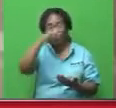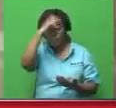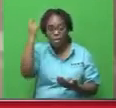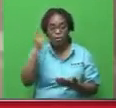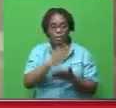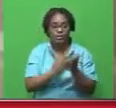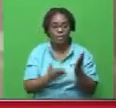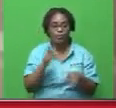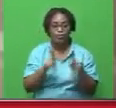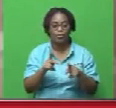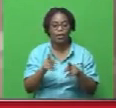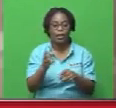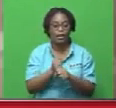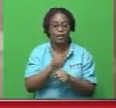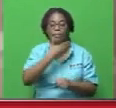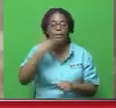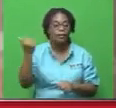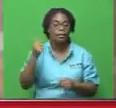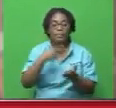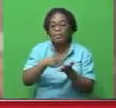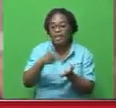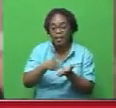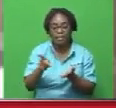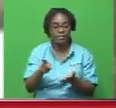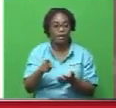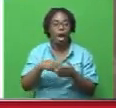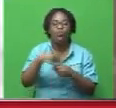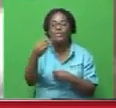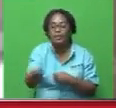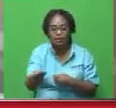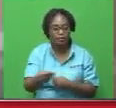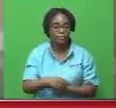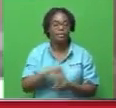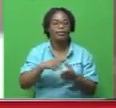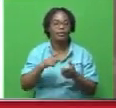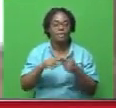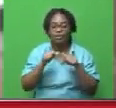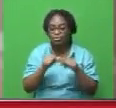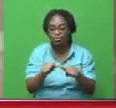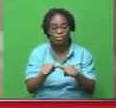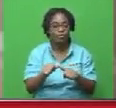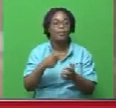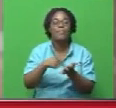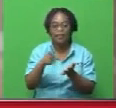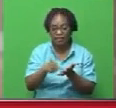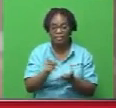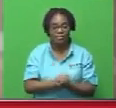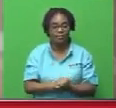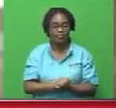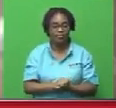advice and the opinions that they want? When we move on to other areas that affect the delivery of justice to